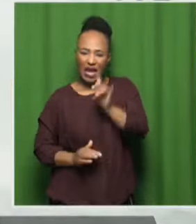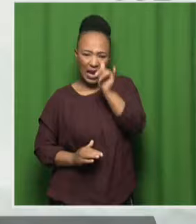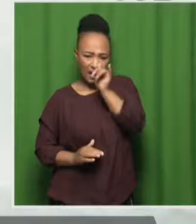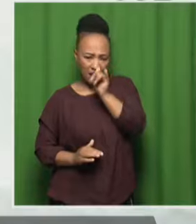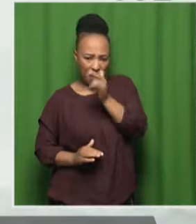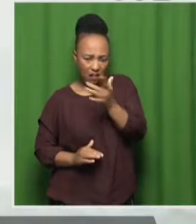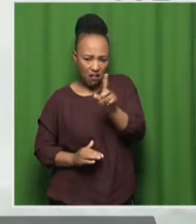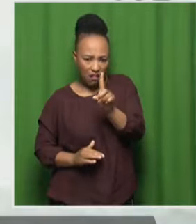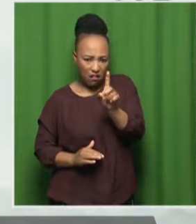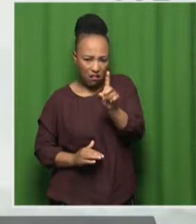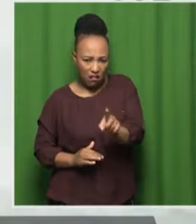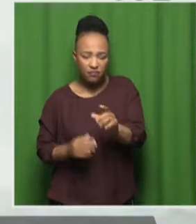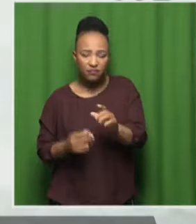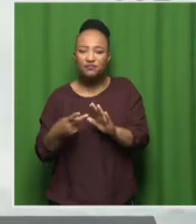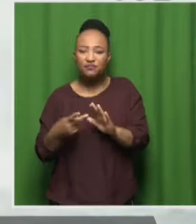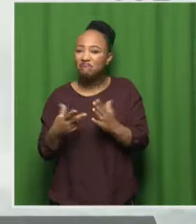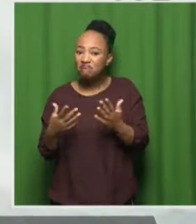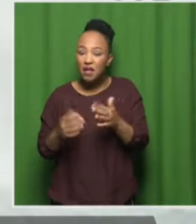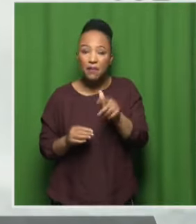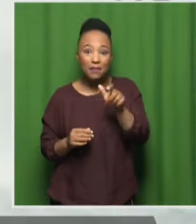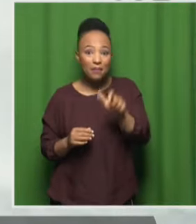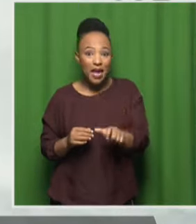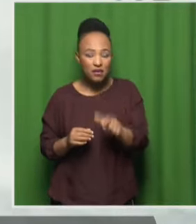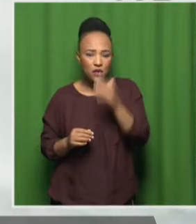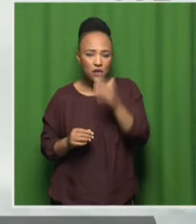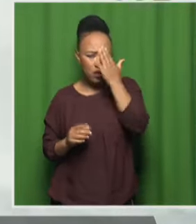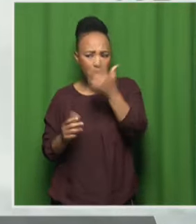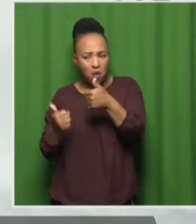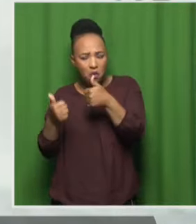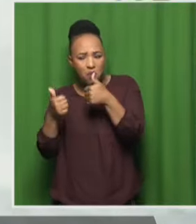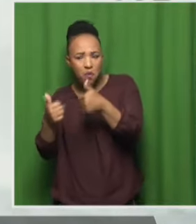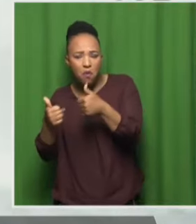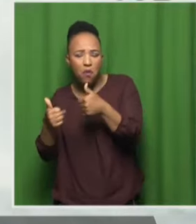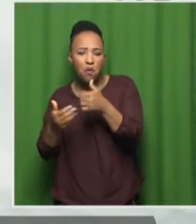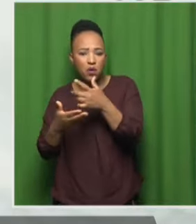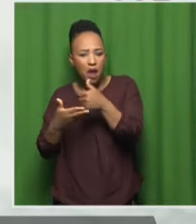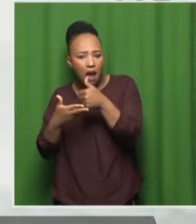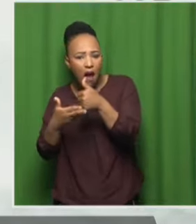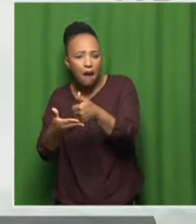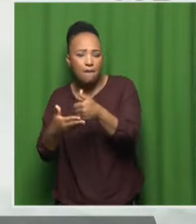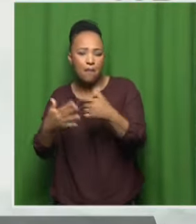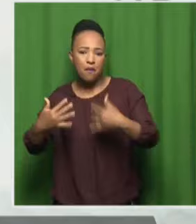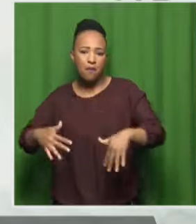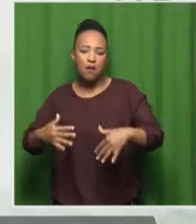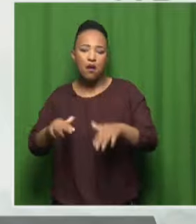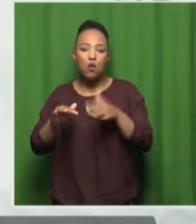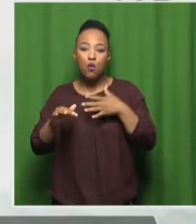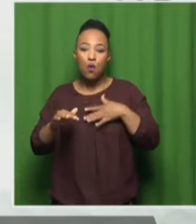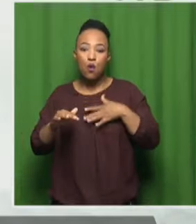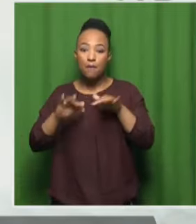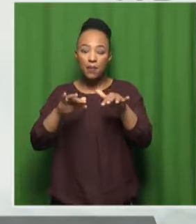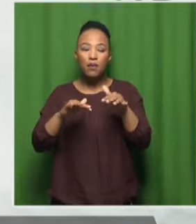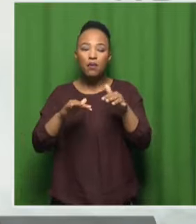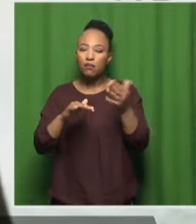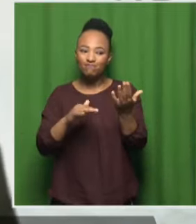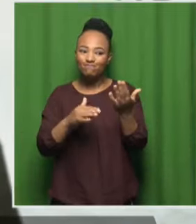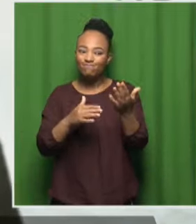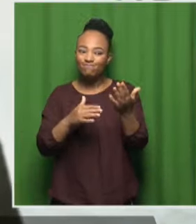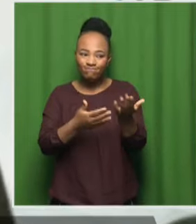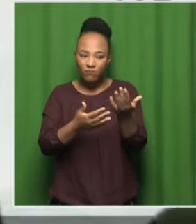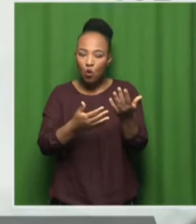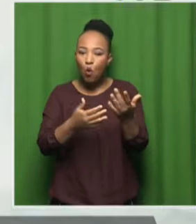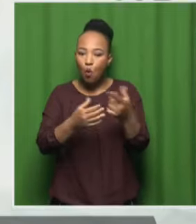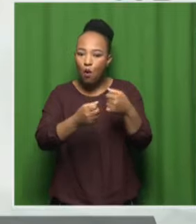Or somebody who is known to be good, assisting. And we want to recruit people in the ANC who are social